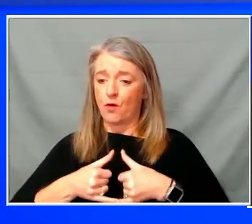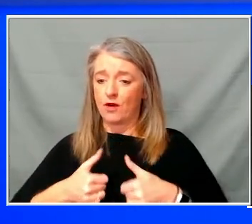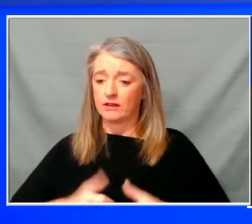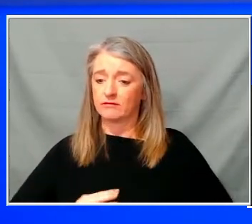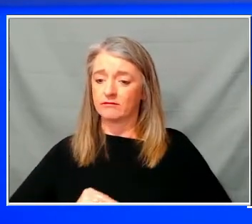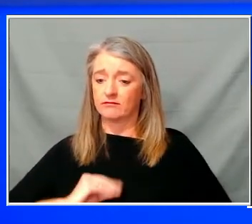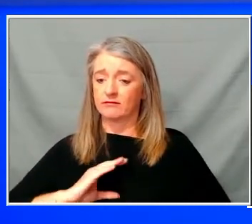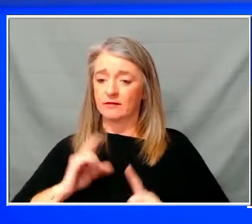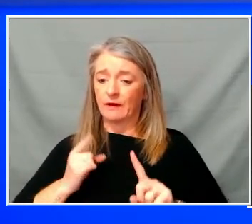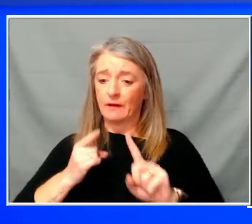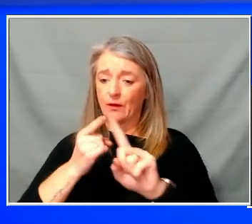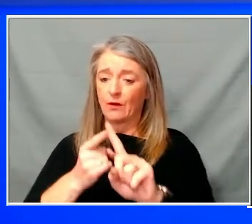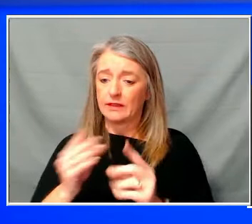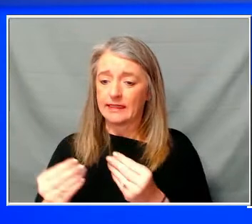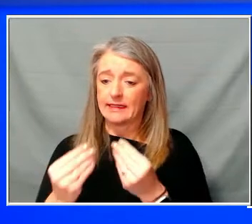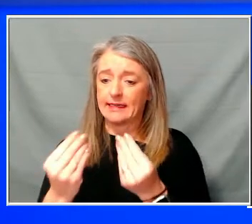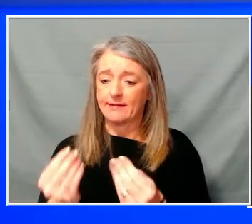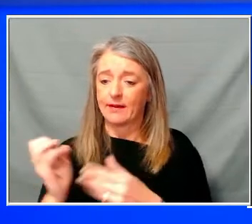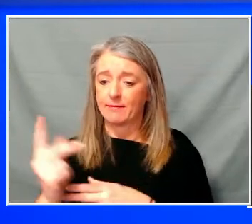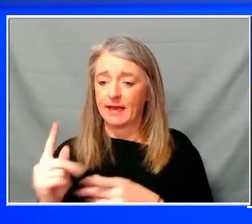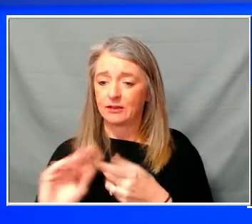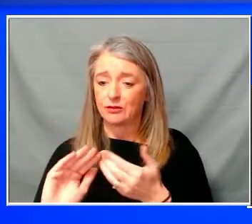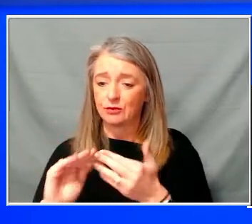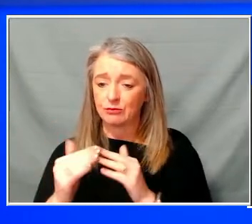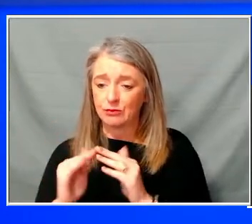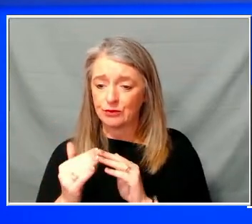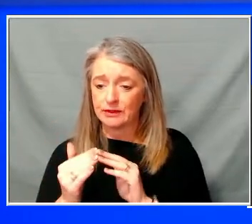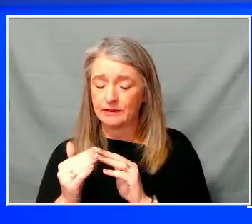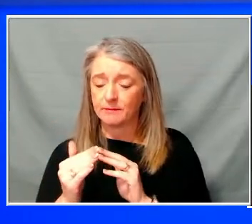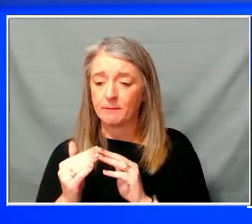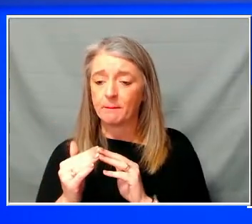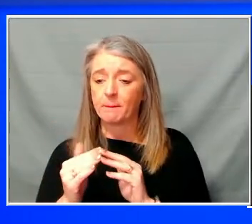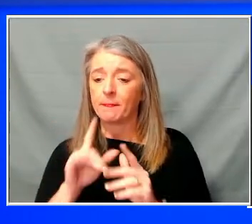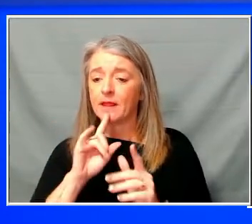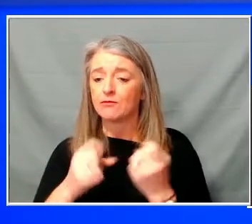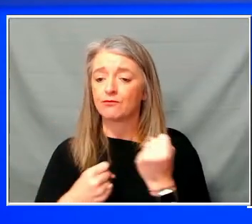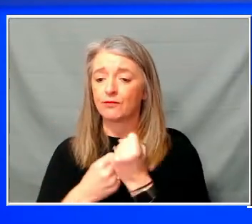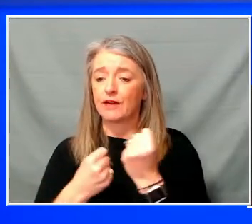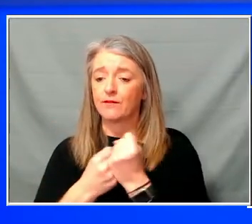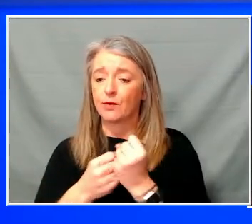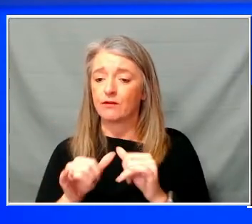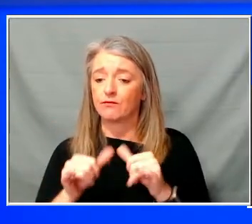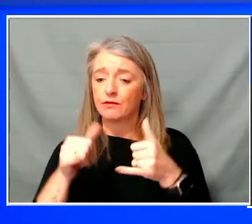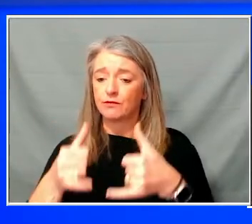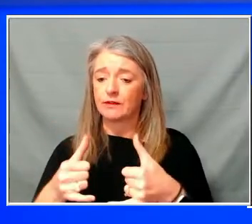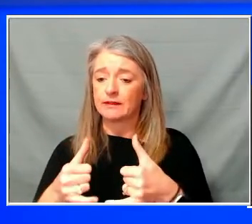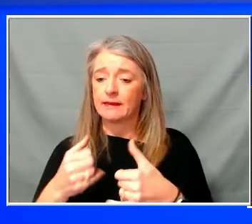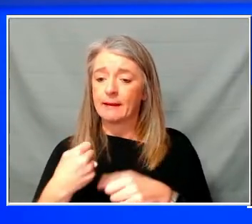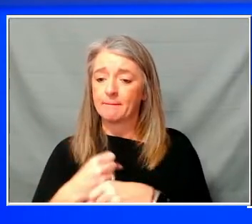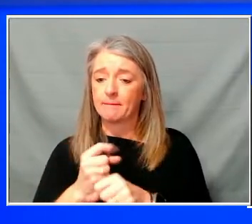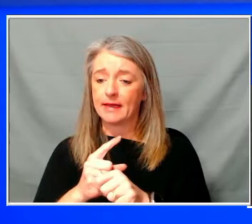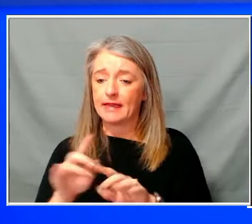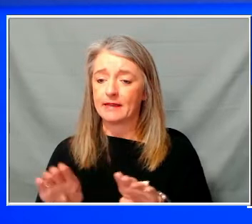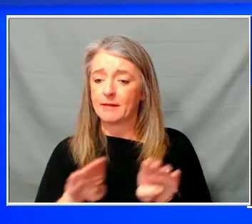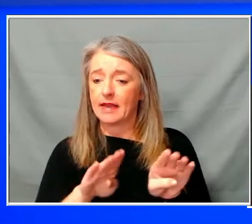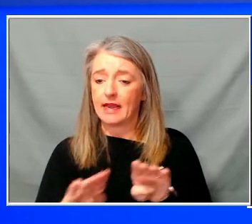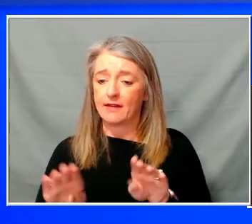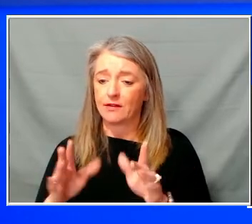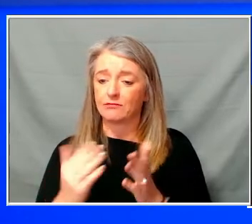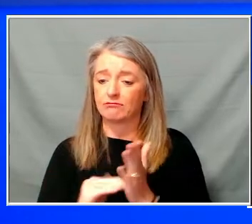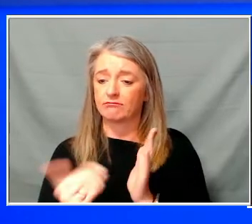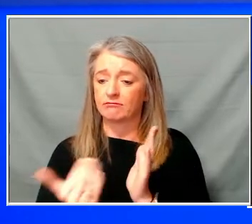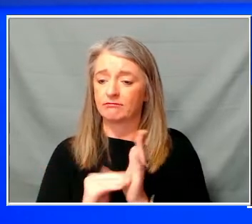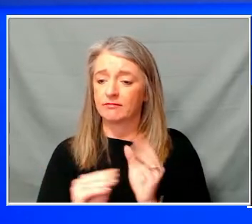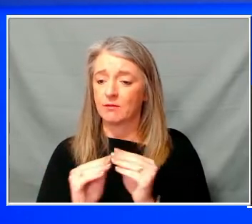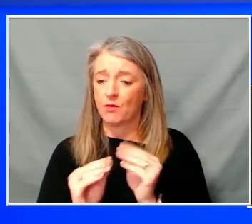for contributing and giving back. It's that reinforcement, that reward that makes the behavior more likely to be repeated. The more often that we